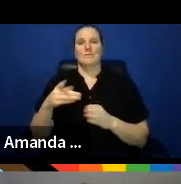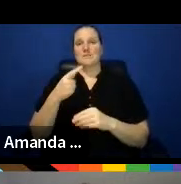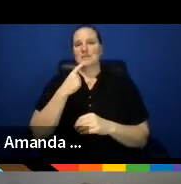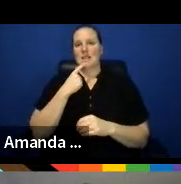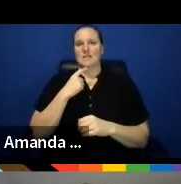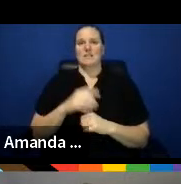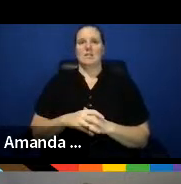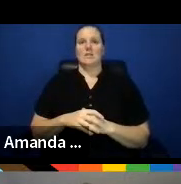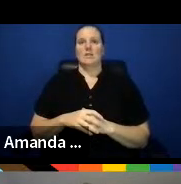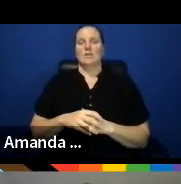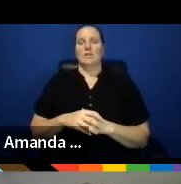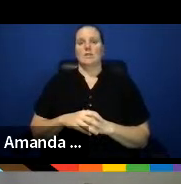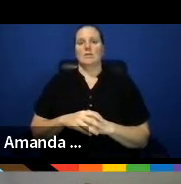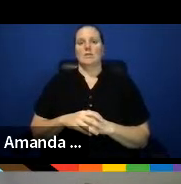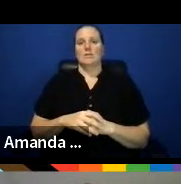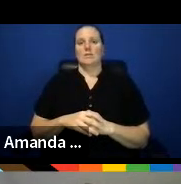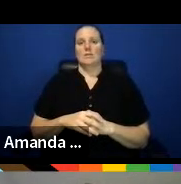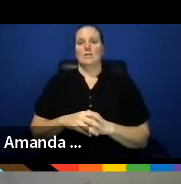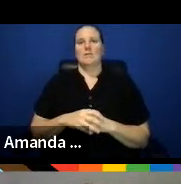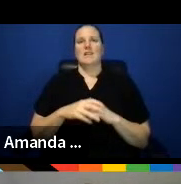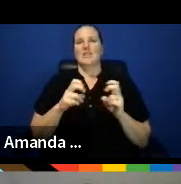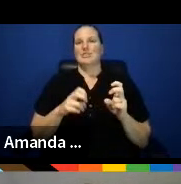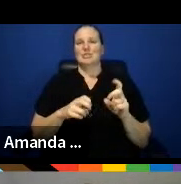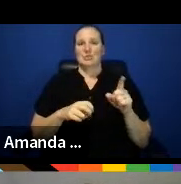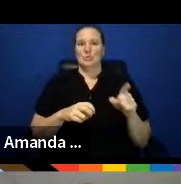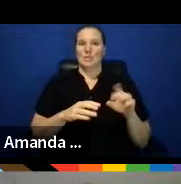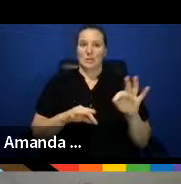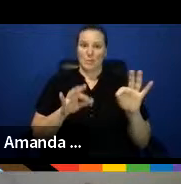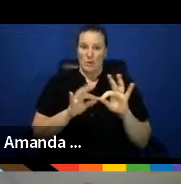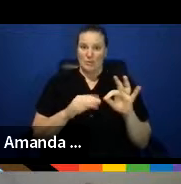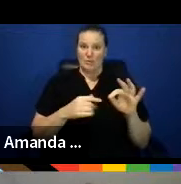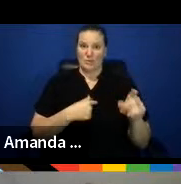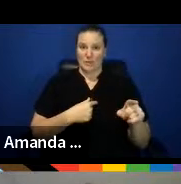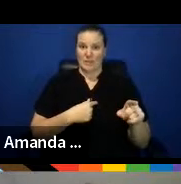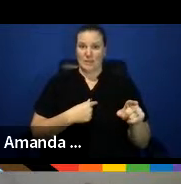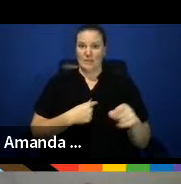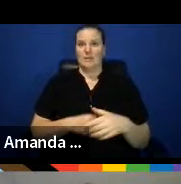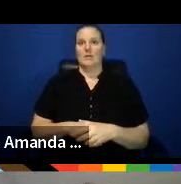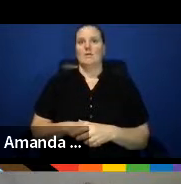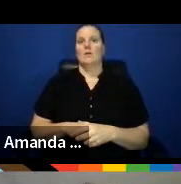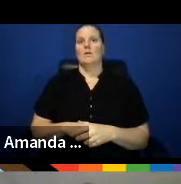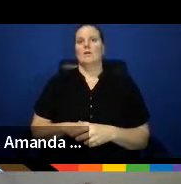says this issue X is important to me,